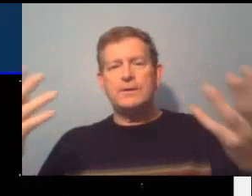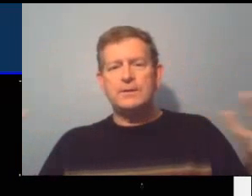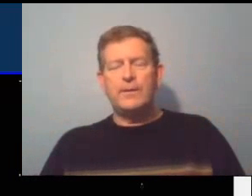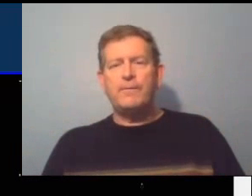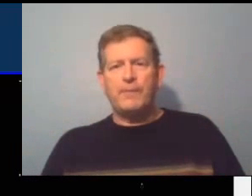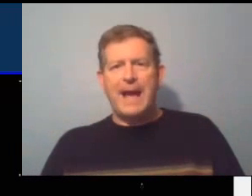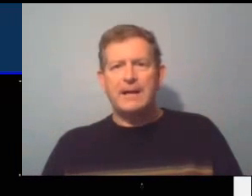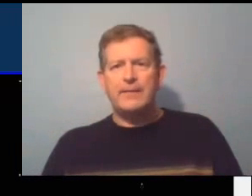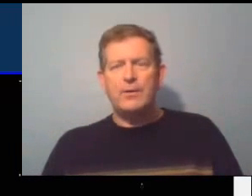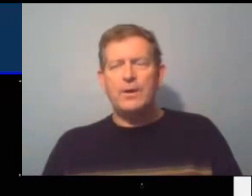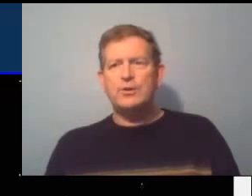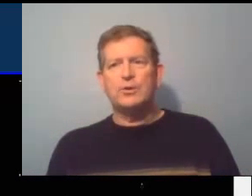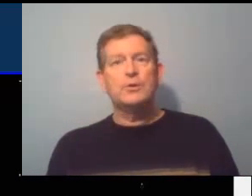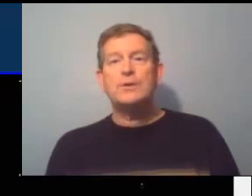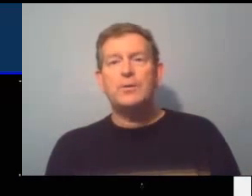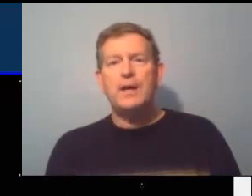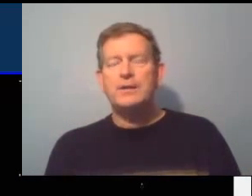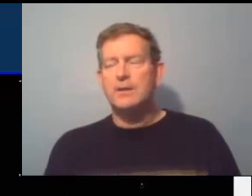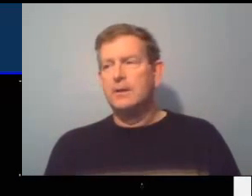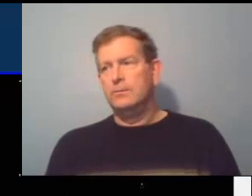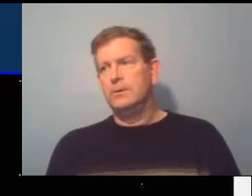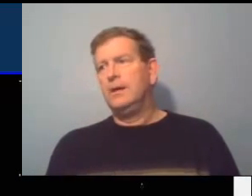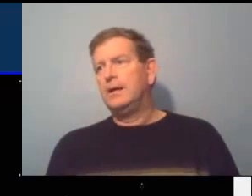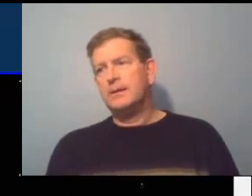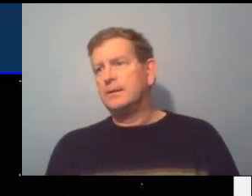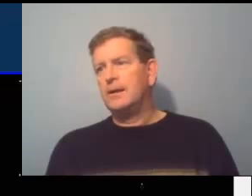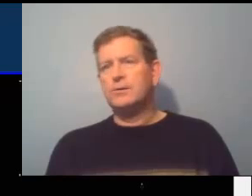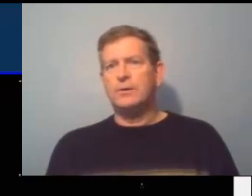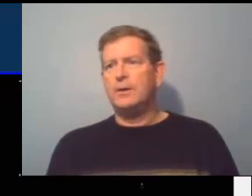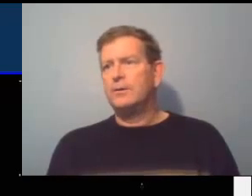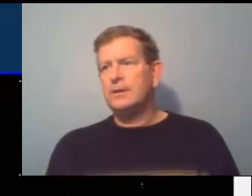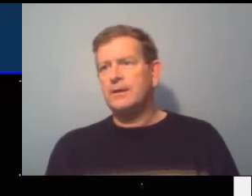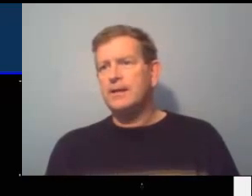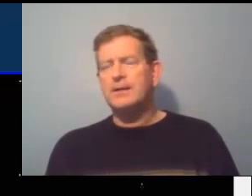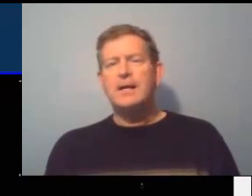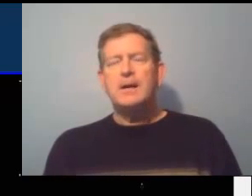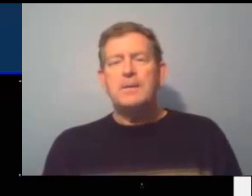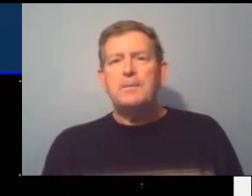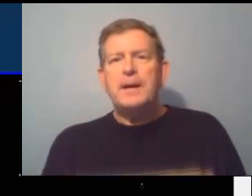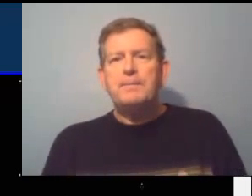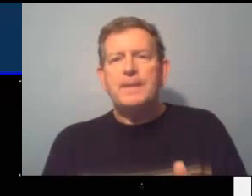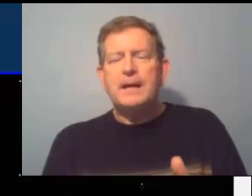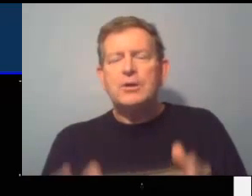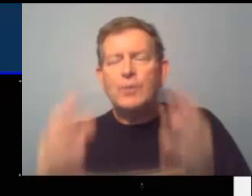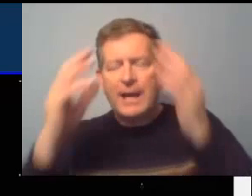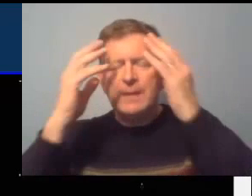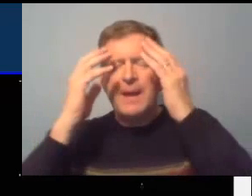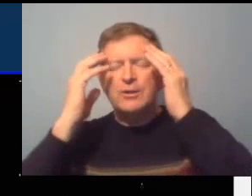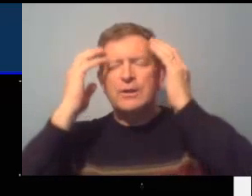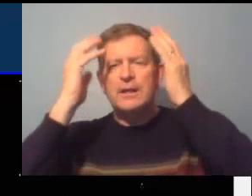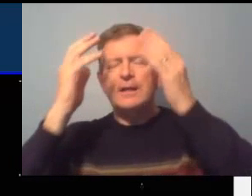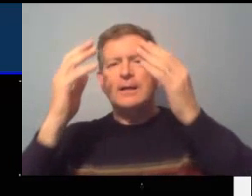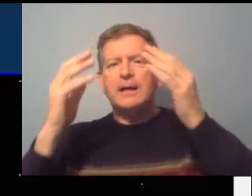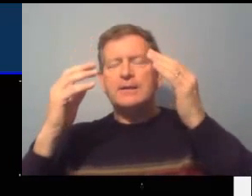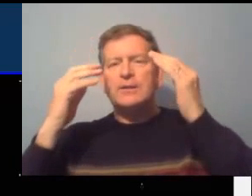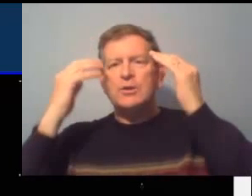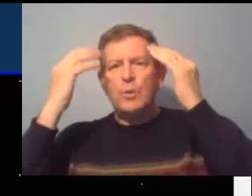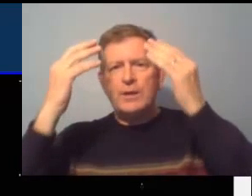creative here. Of course, it's a very flat kind of a question. Do you say thanks? Well, yeah, I say thanks, or no, I don't say thanks. But try and